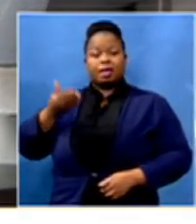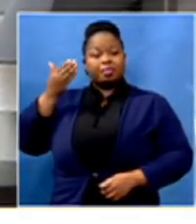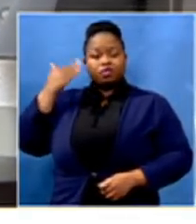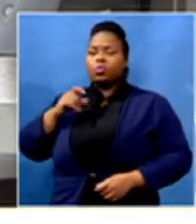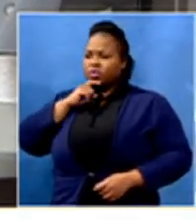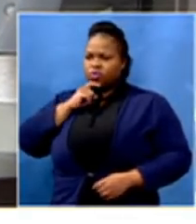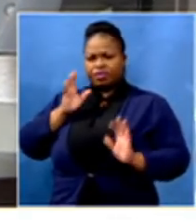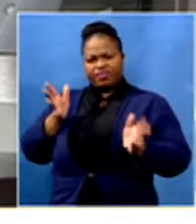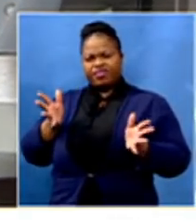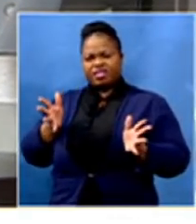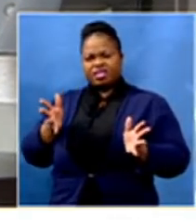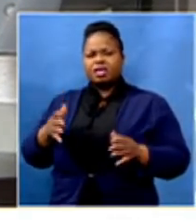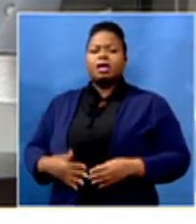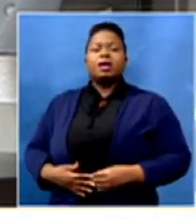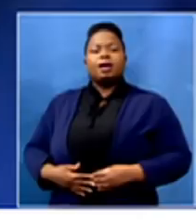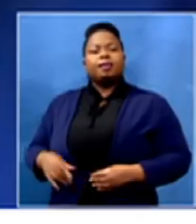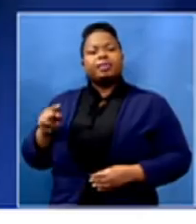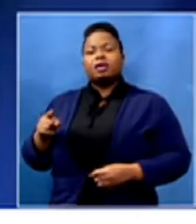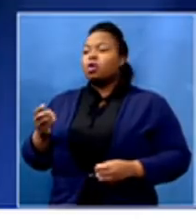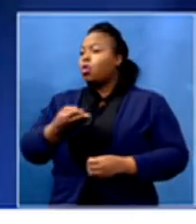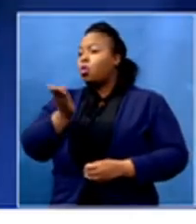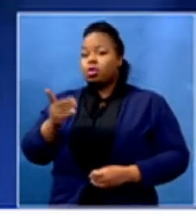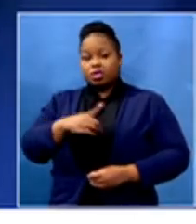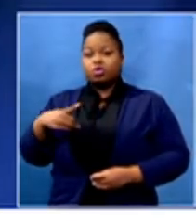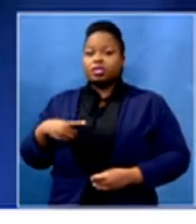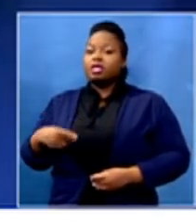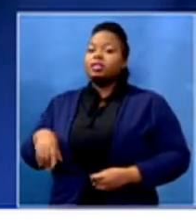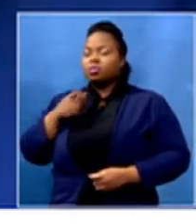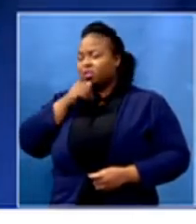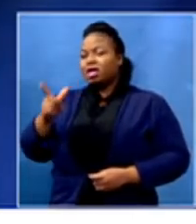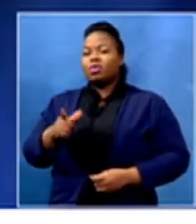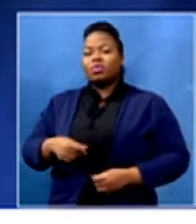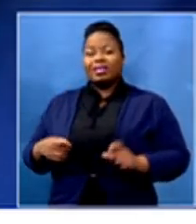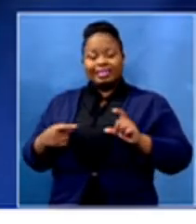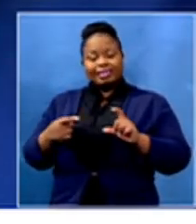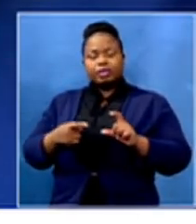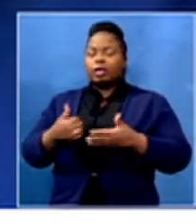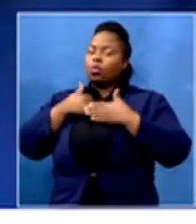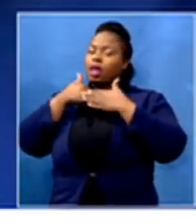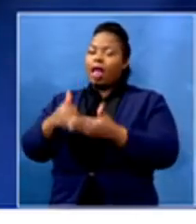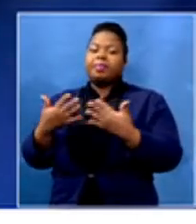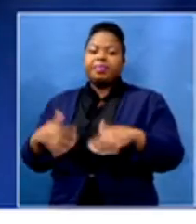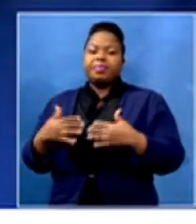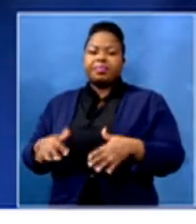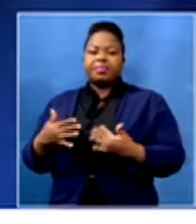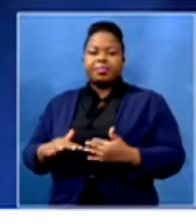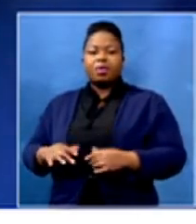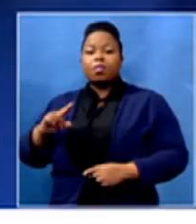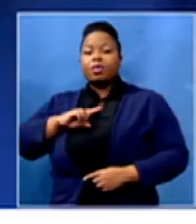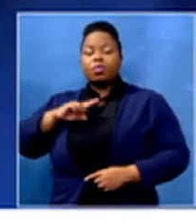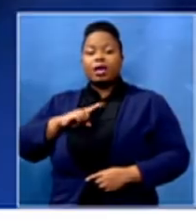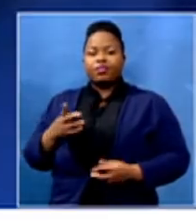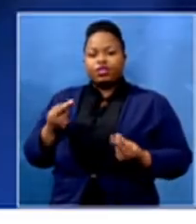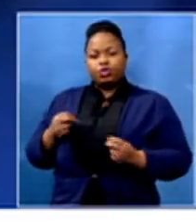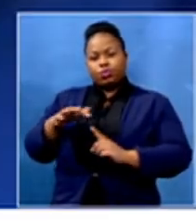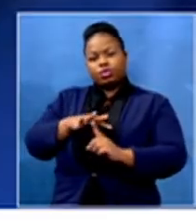frequently. And all the doctors will tell you this is really a very, very helpful drug. However, because of the new situation, I